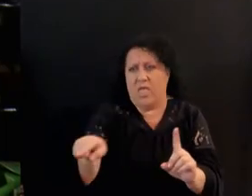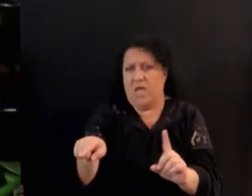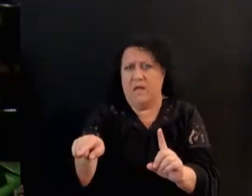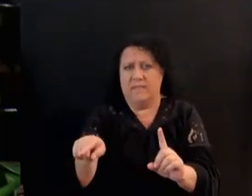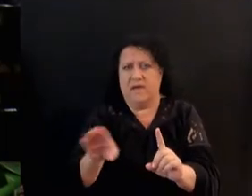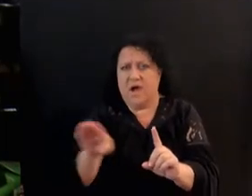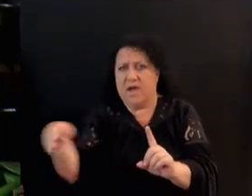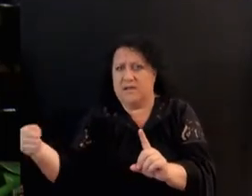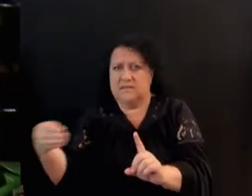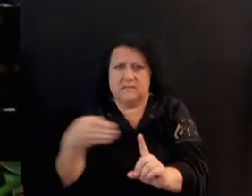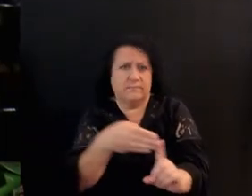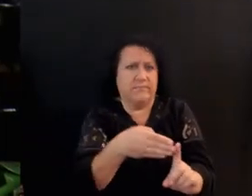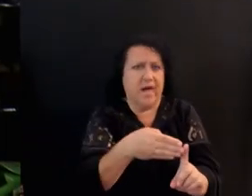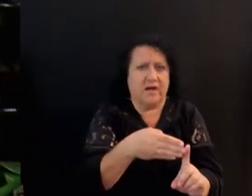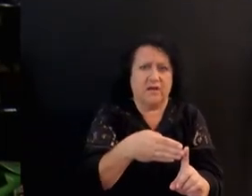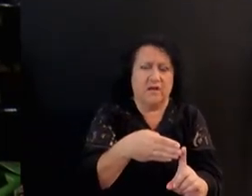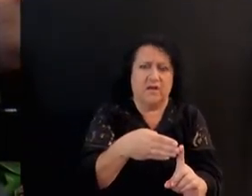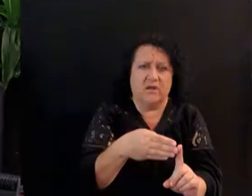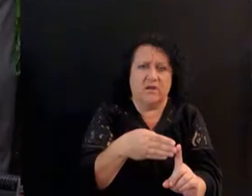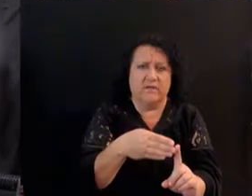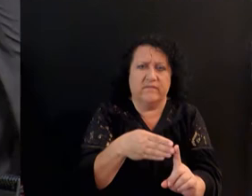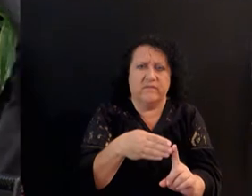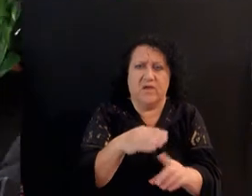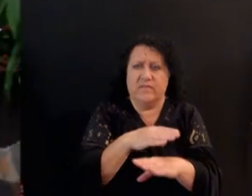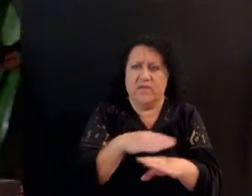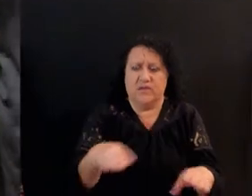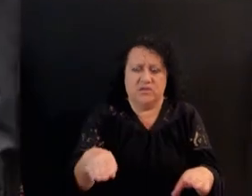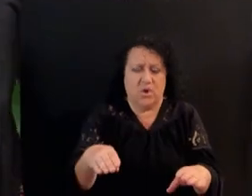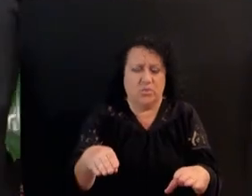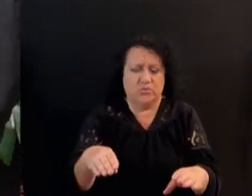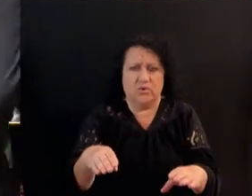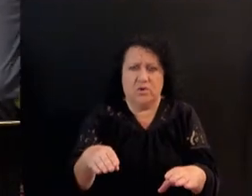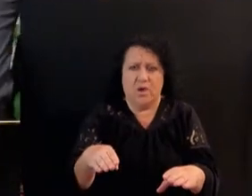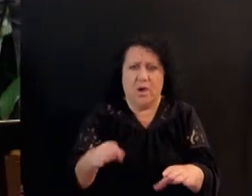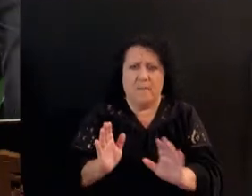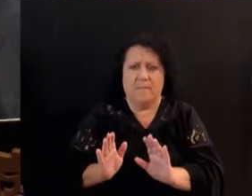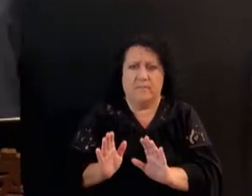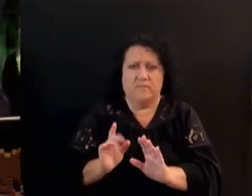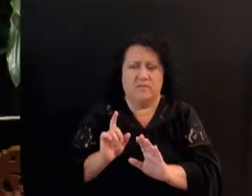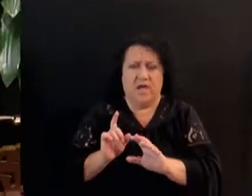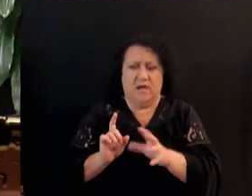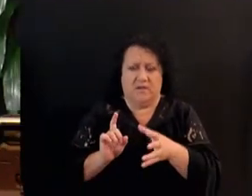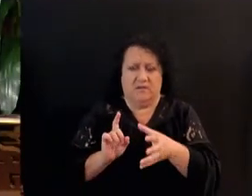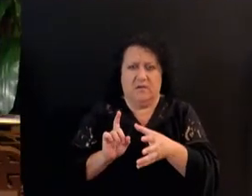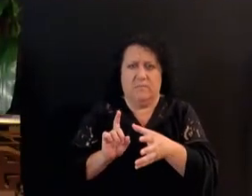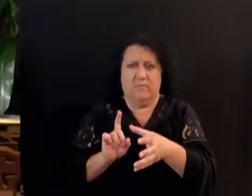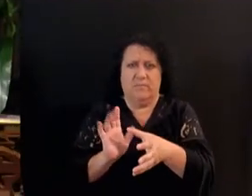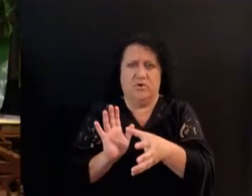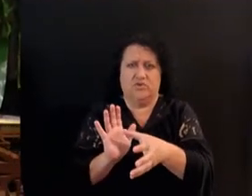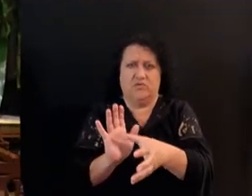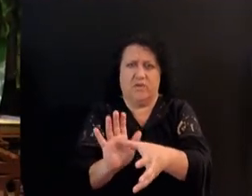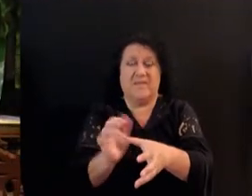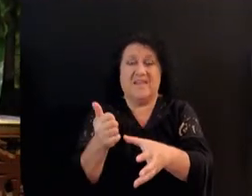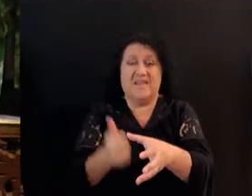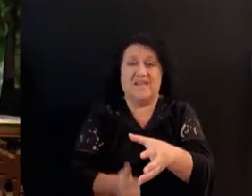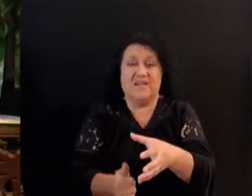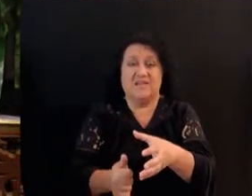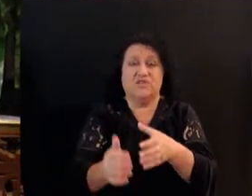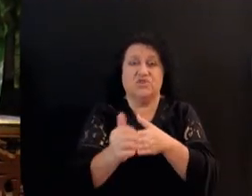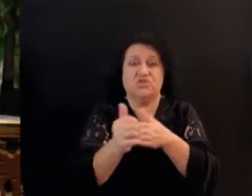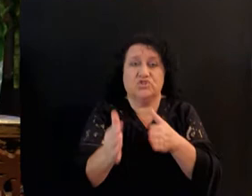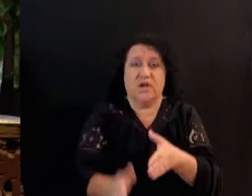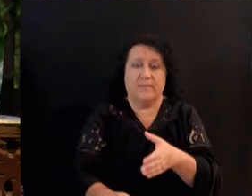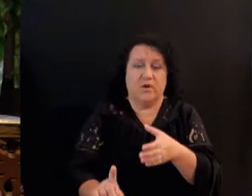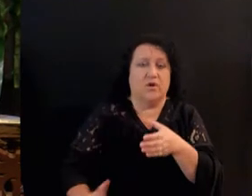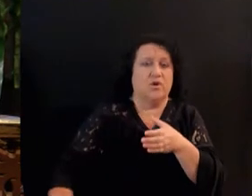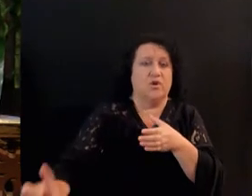and they don't drive us from behind. Ancient shepherds would lead from the front. And our Lord is one who has, there's nowhere we can go